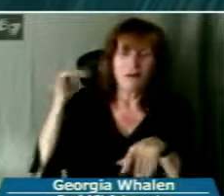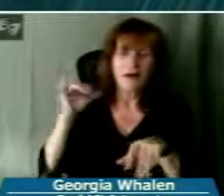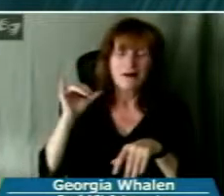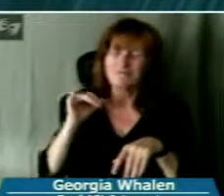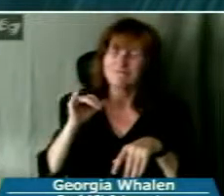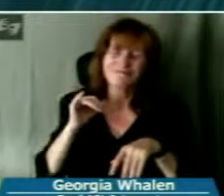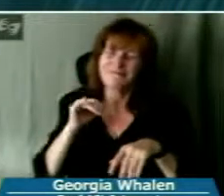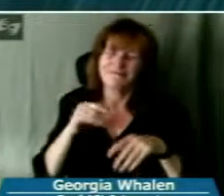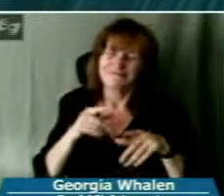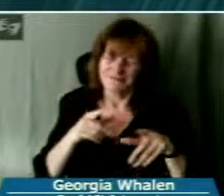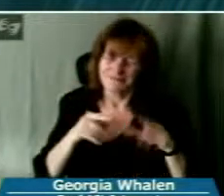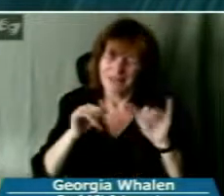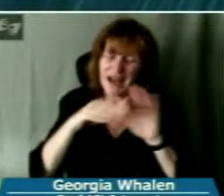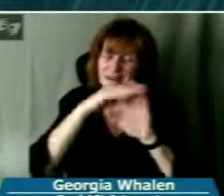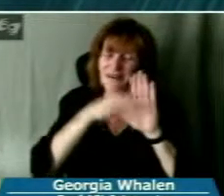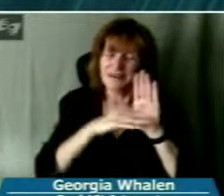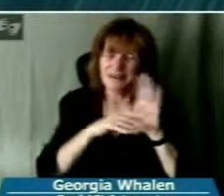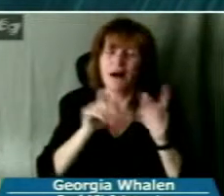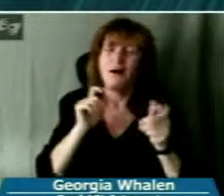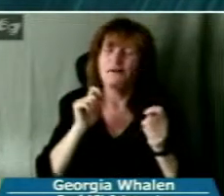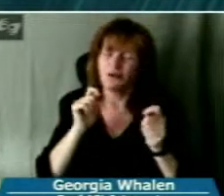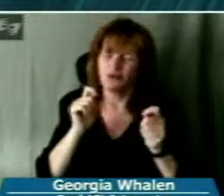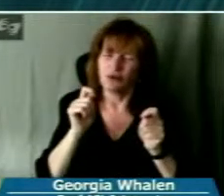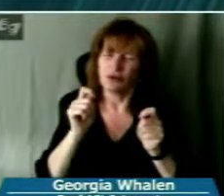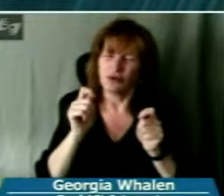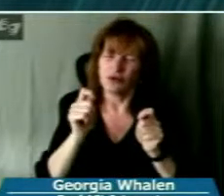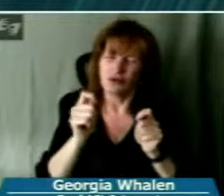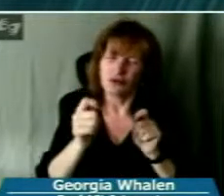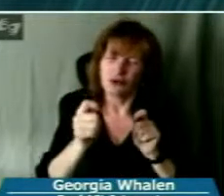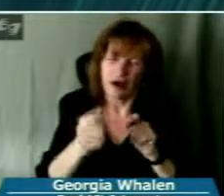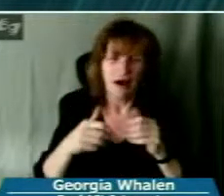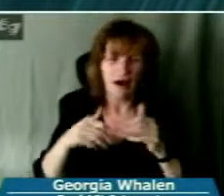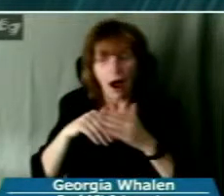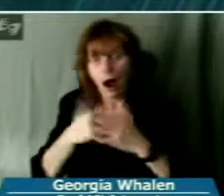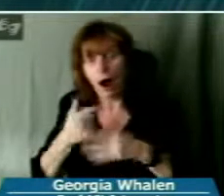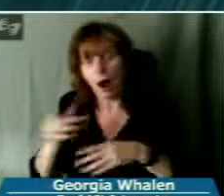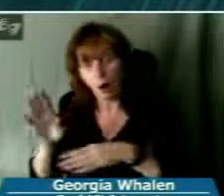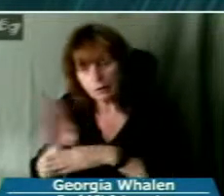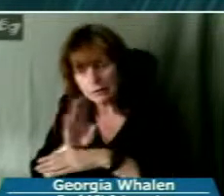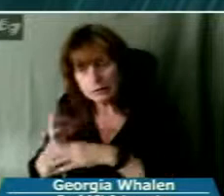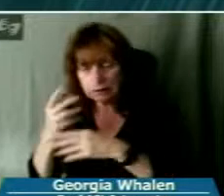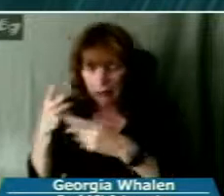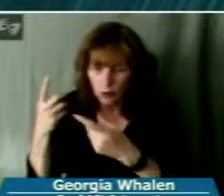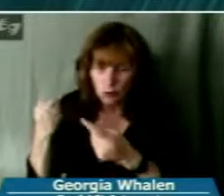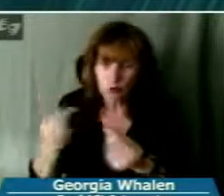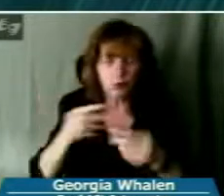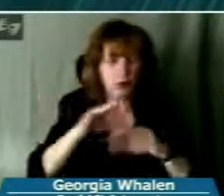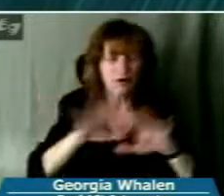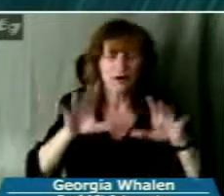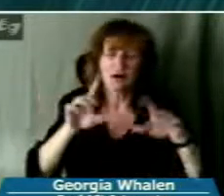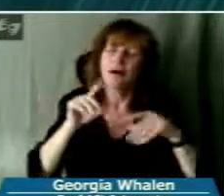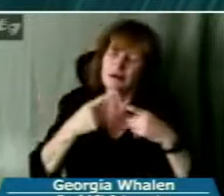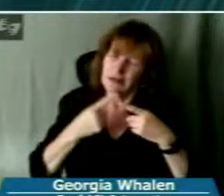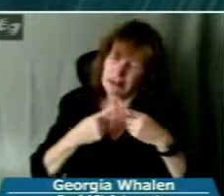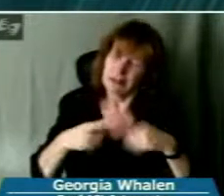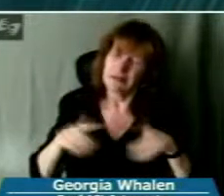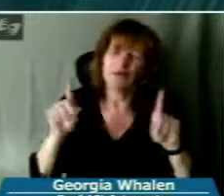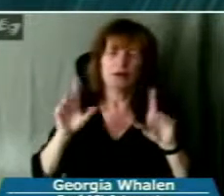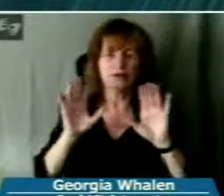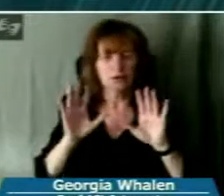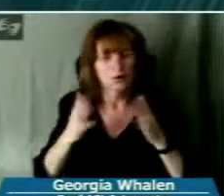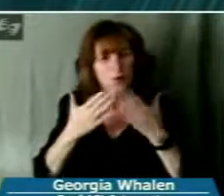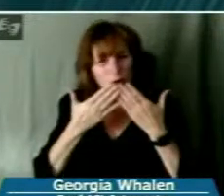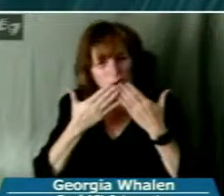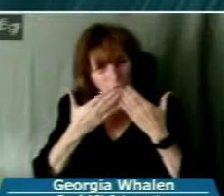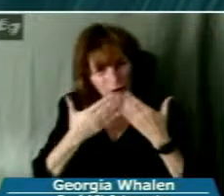modification in the way you access services and programs here at the City of Hamilton. So thanks to all that were involved. The public will have a chance to review that,